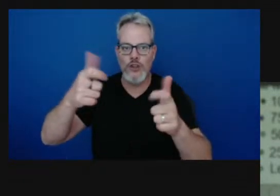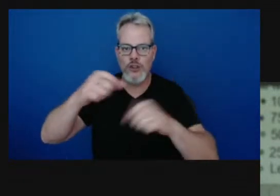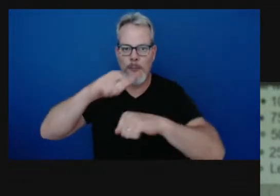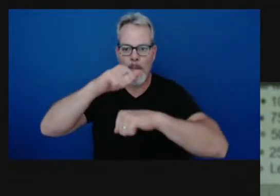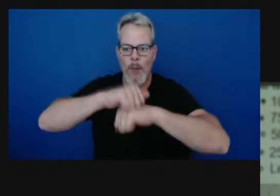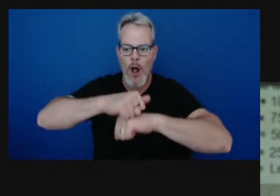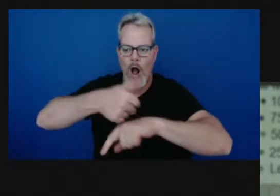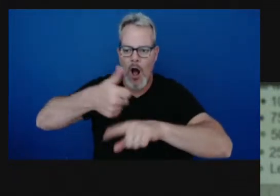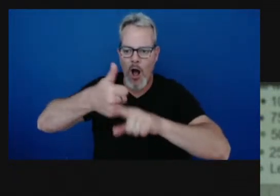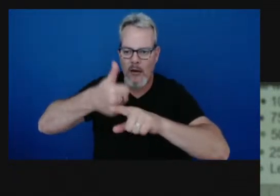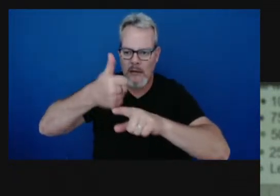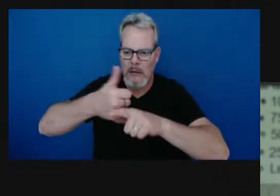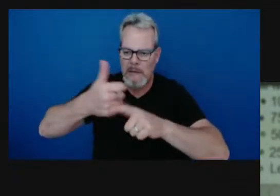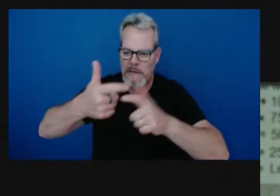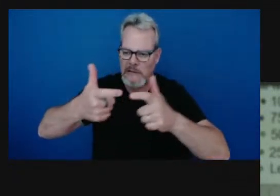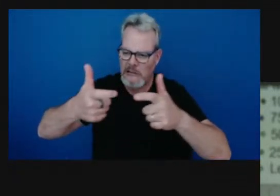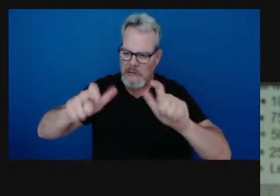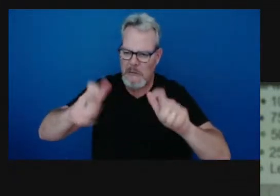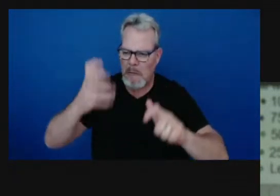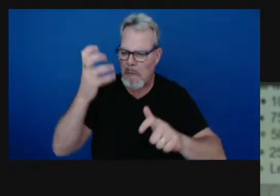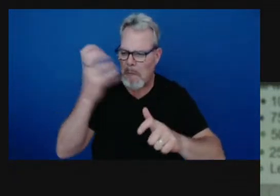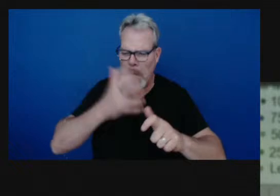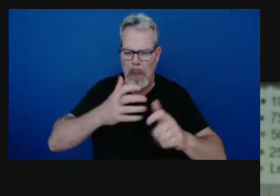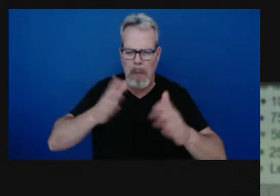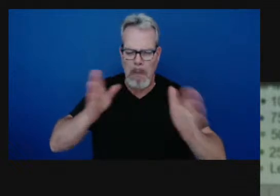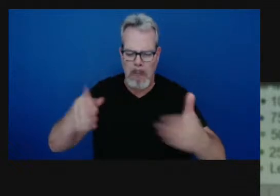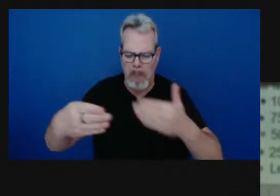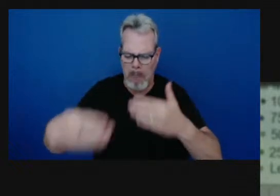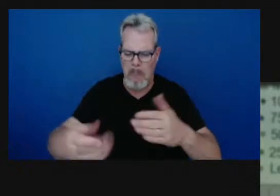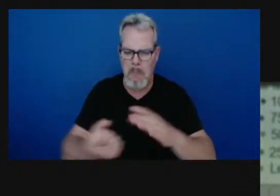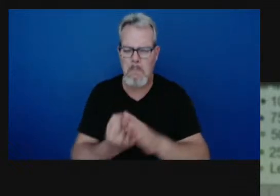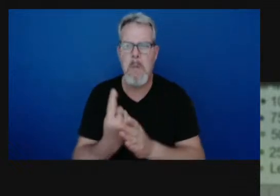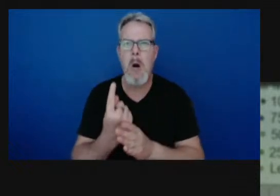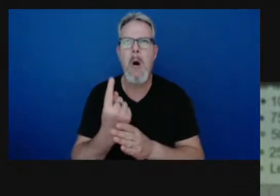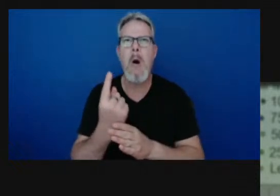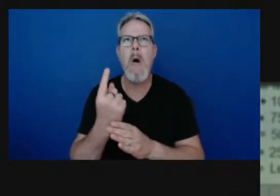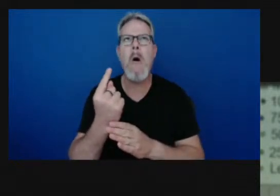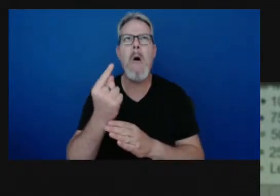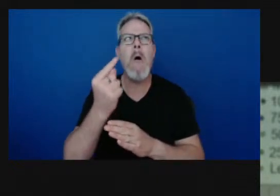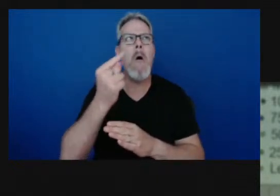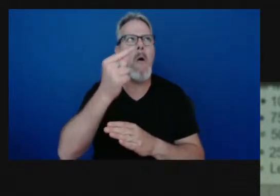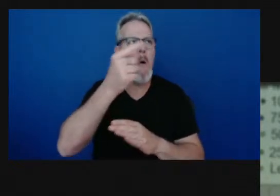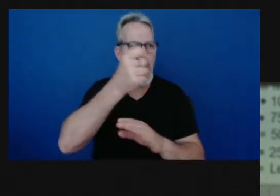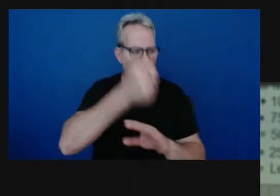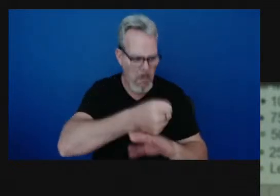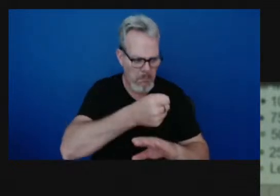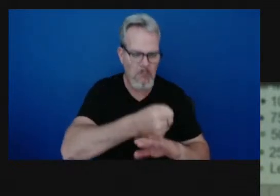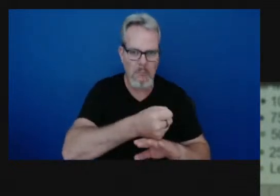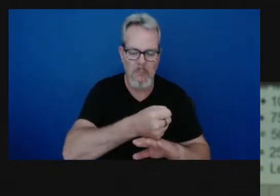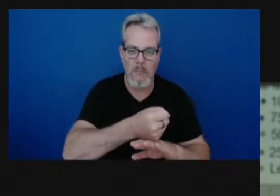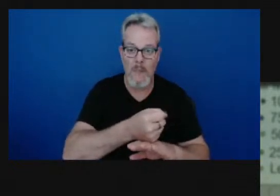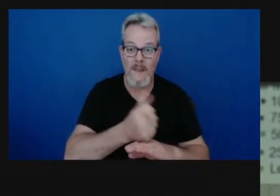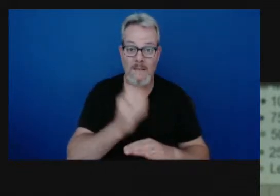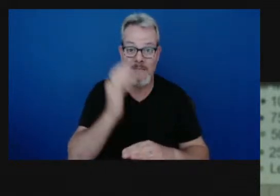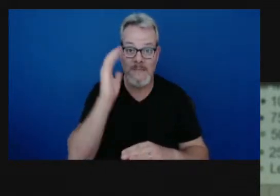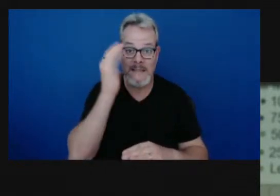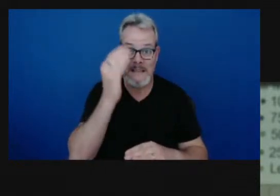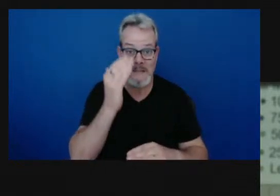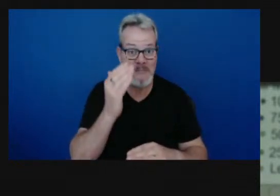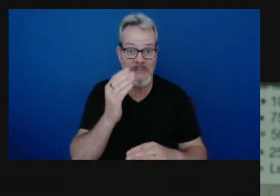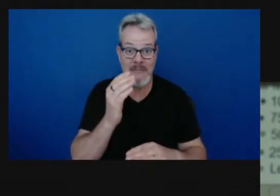here. These blocks were ejected out of the crater. Now, this doesn't seem very unusual, but it turns out